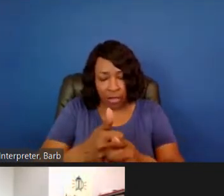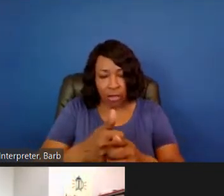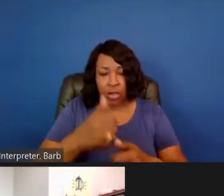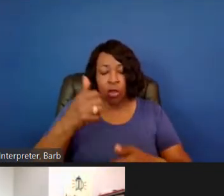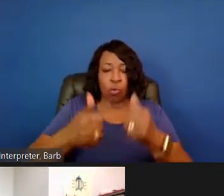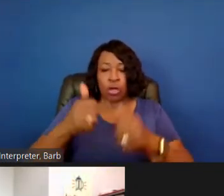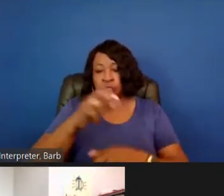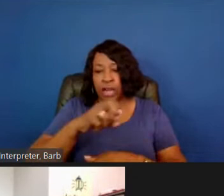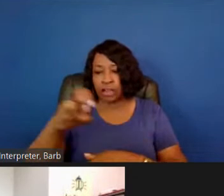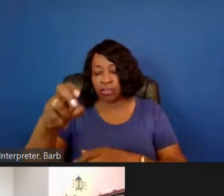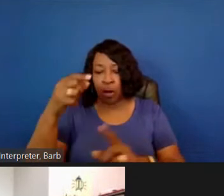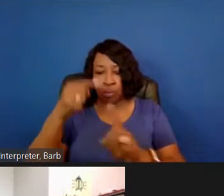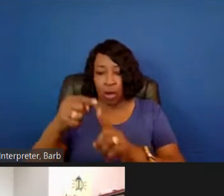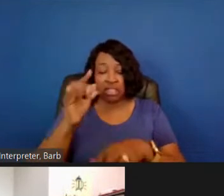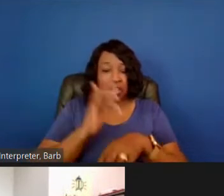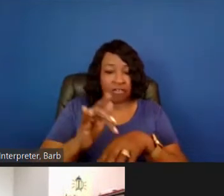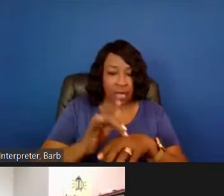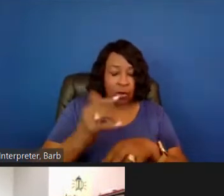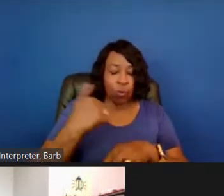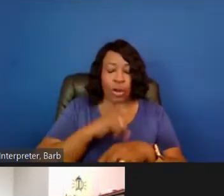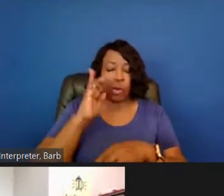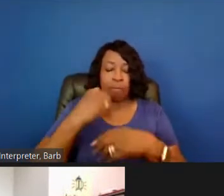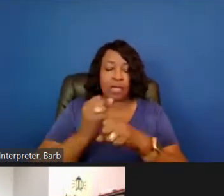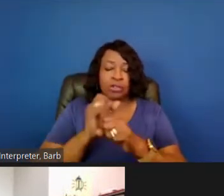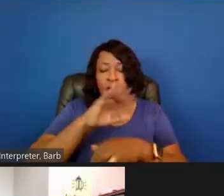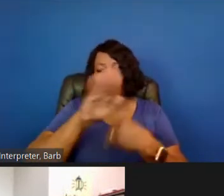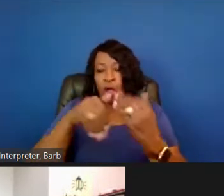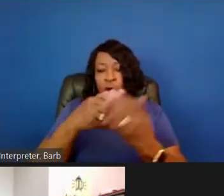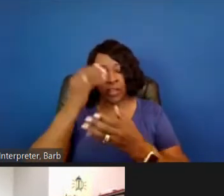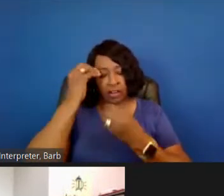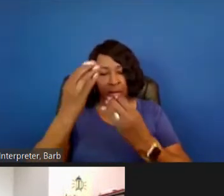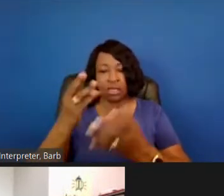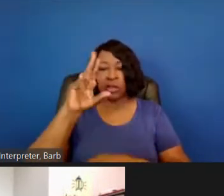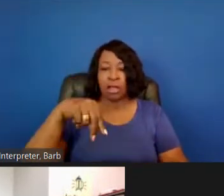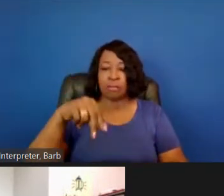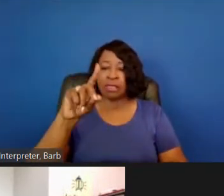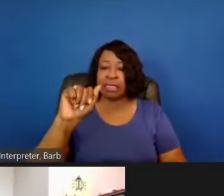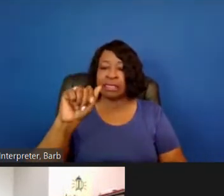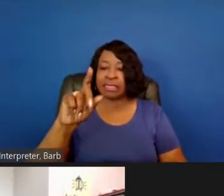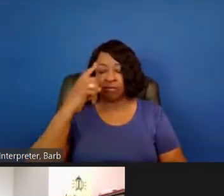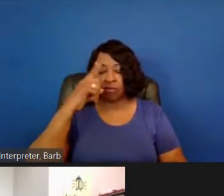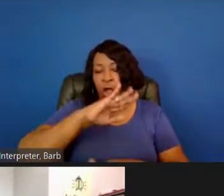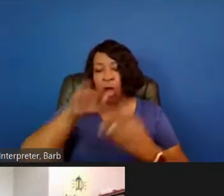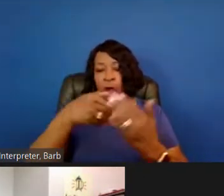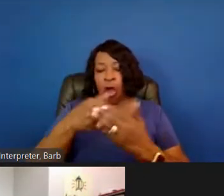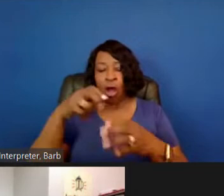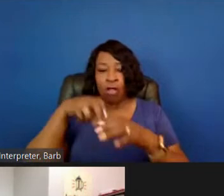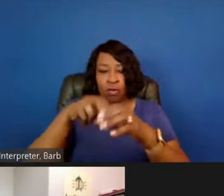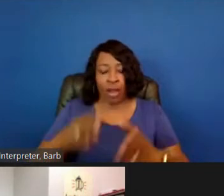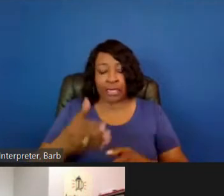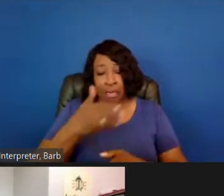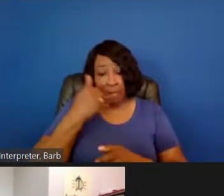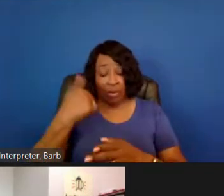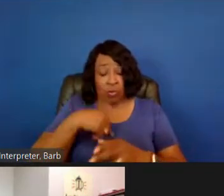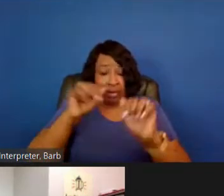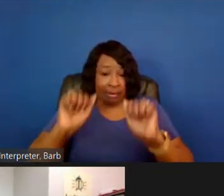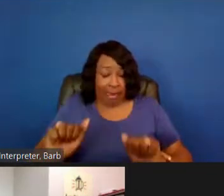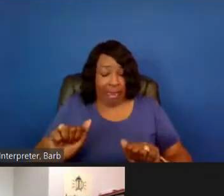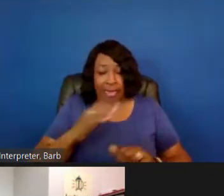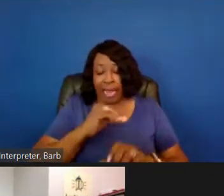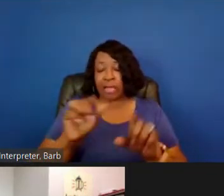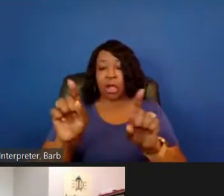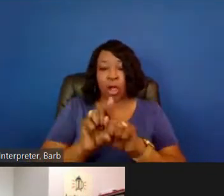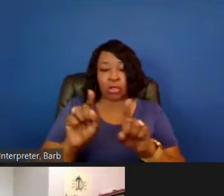make sure that all that information is updated for all riders to the best of our ability, as well